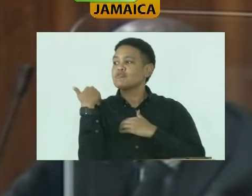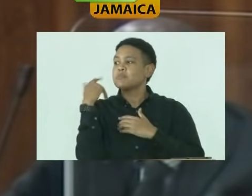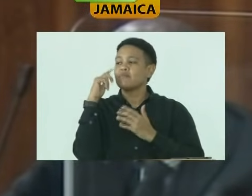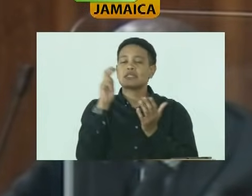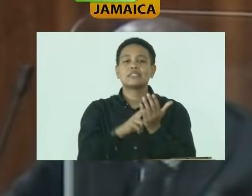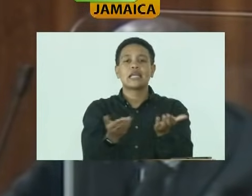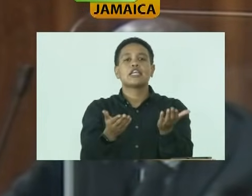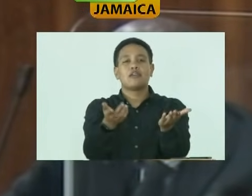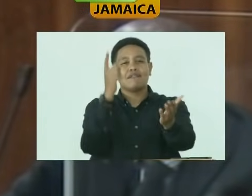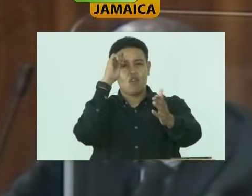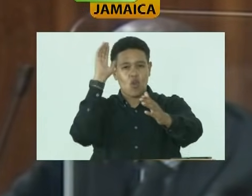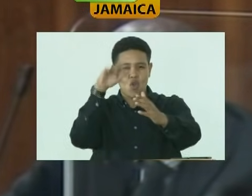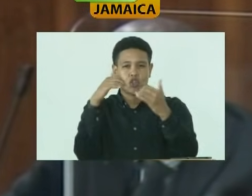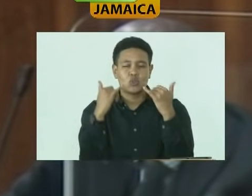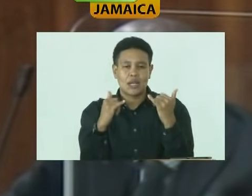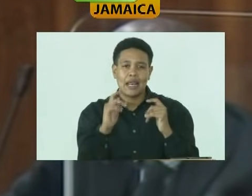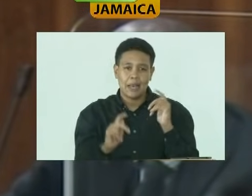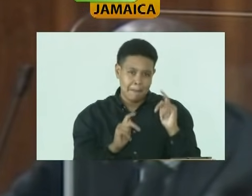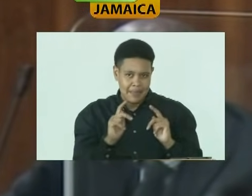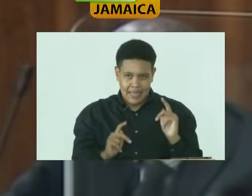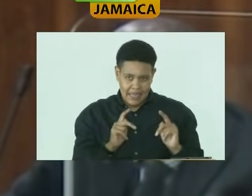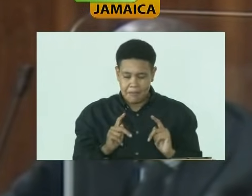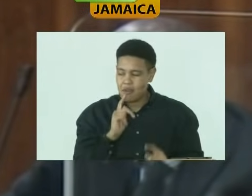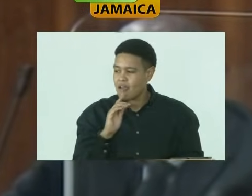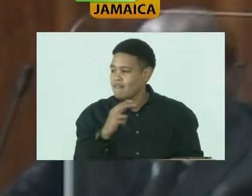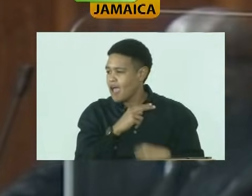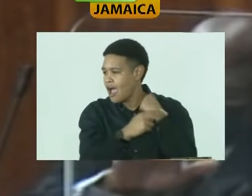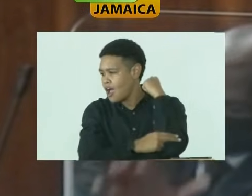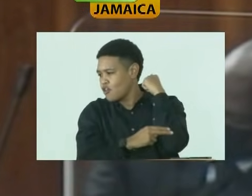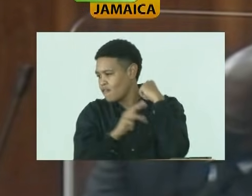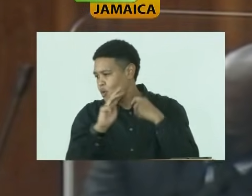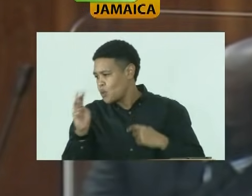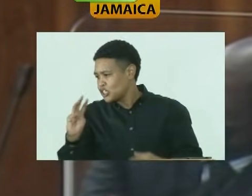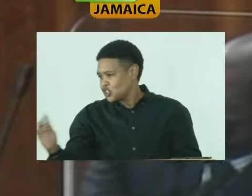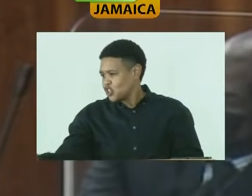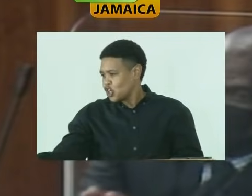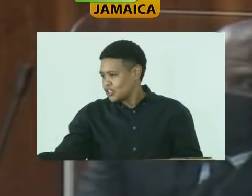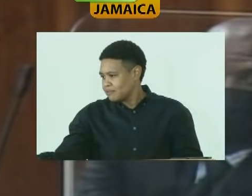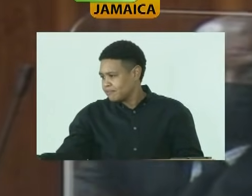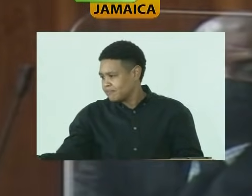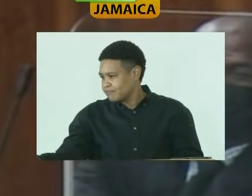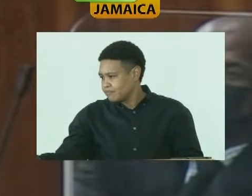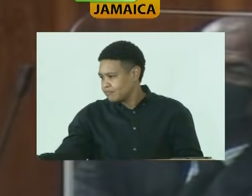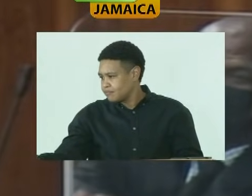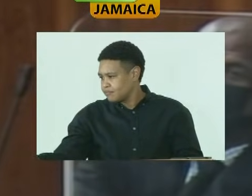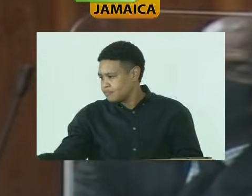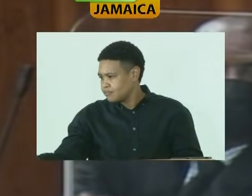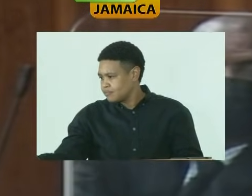all today, the people of Hanover Western.